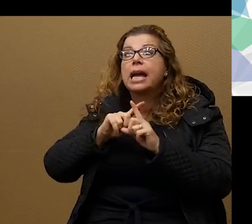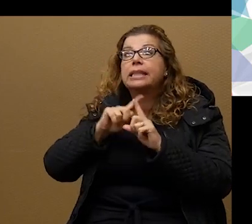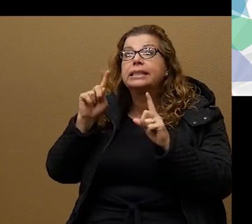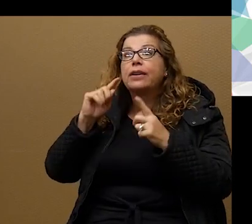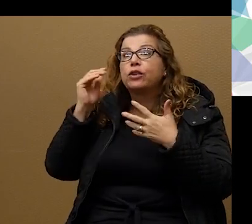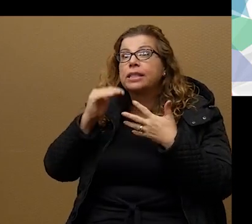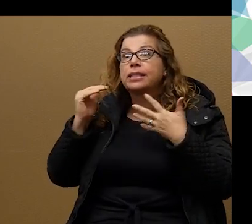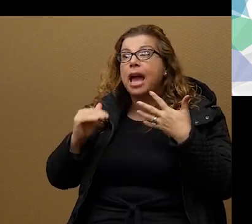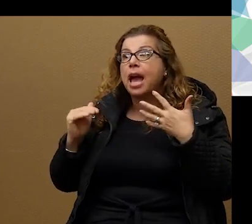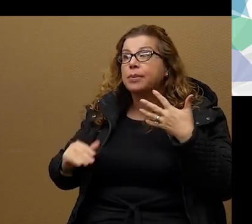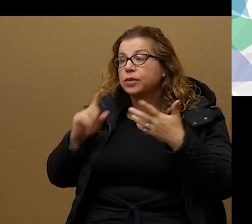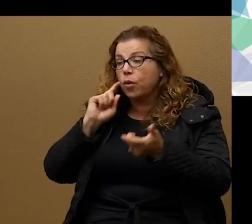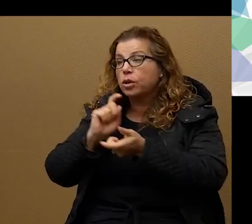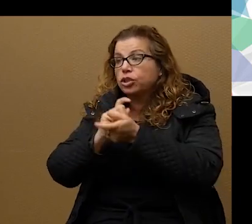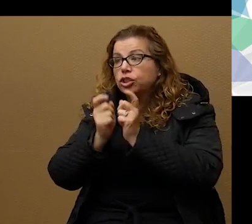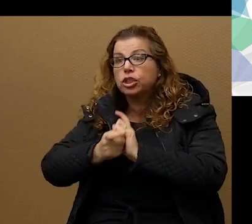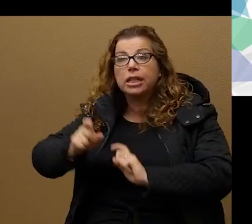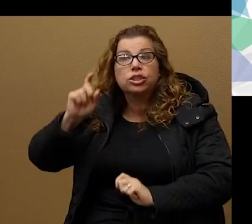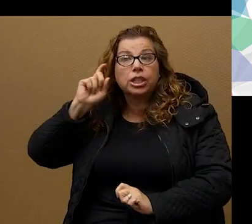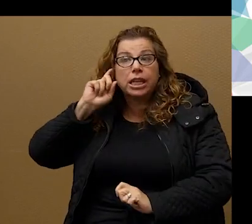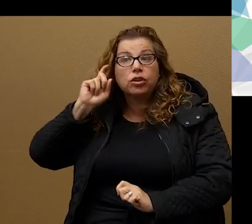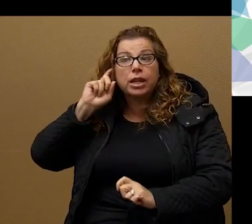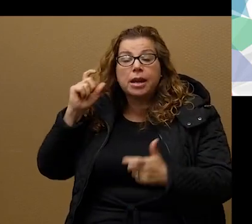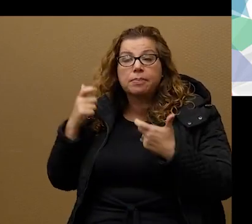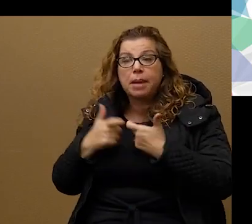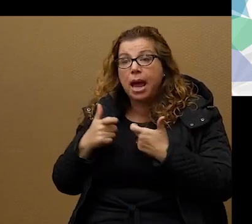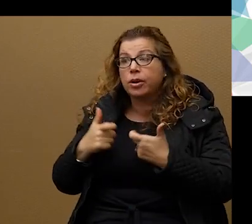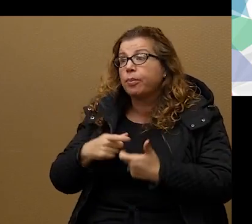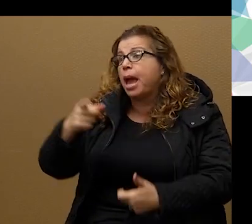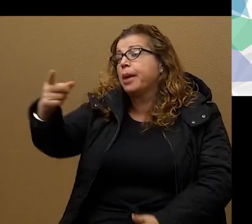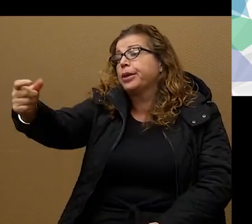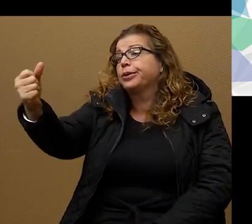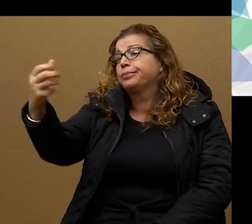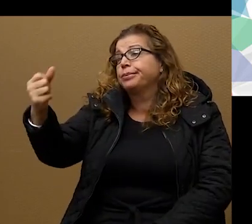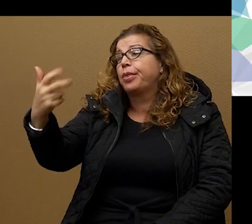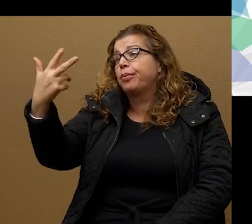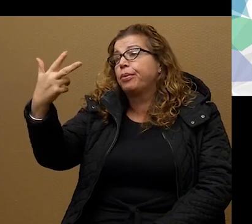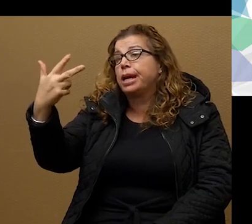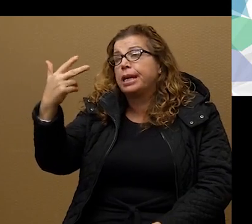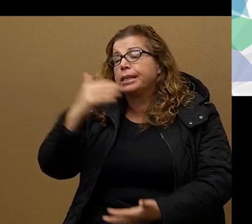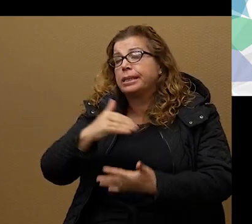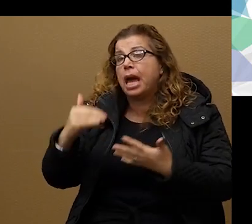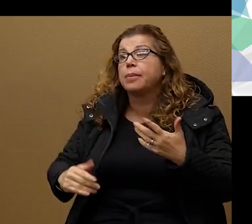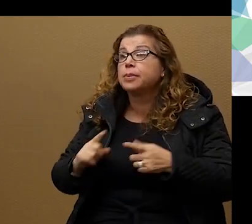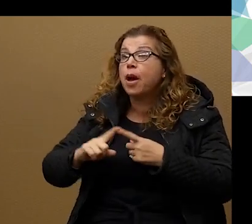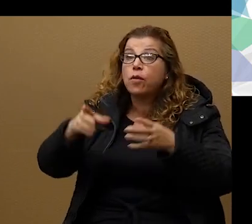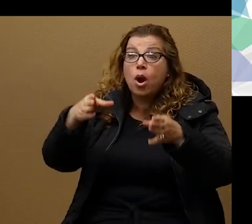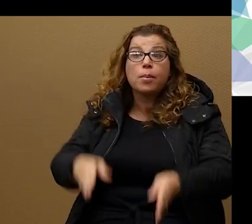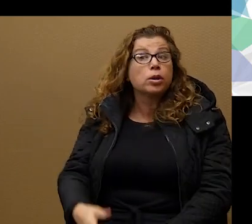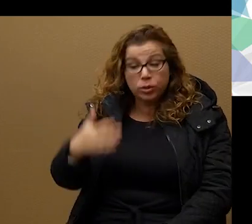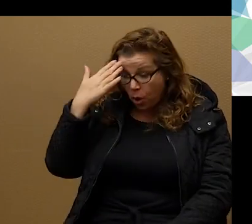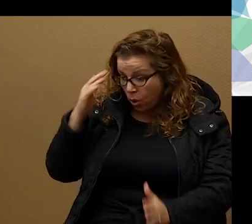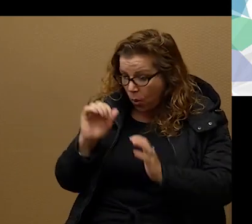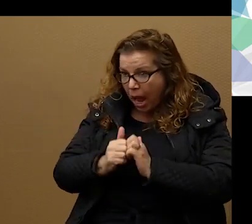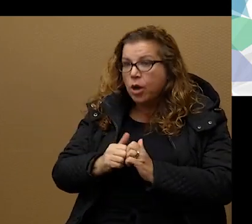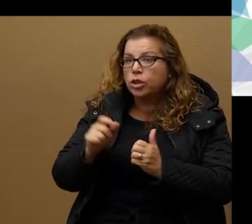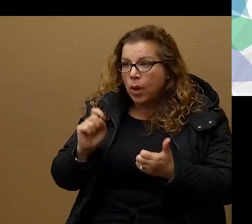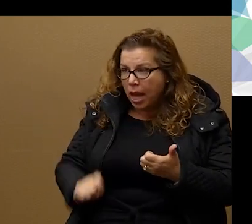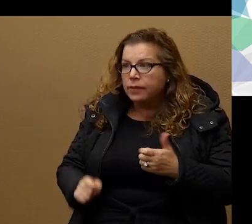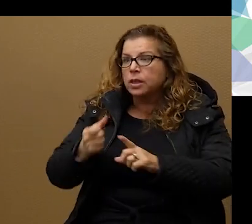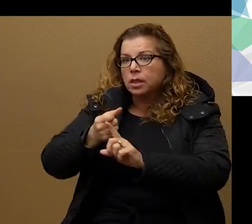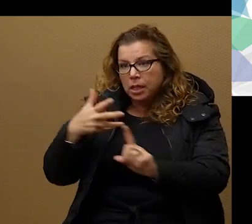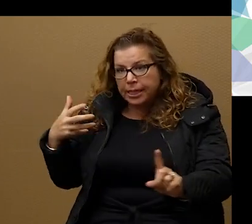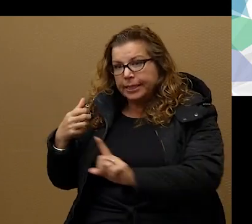changing a hearing aid battery. You might explain it to me in 3 steps, but for someone who doesn't know how to do it, they might need all 9